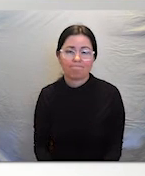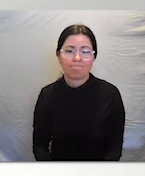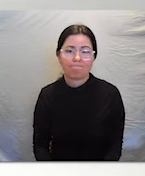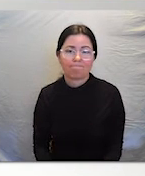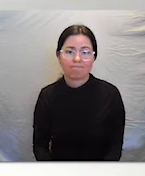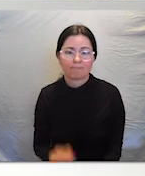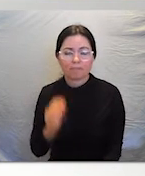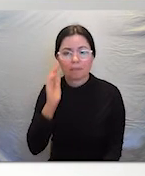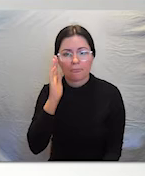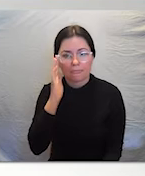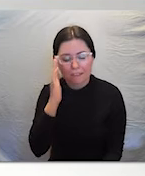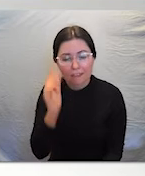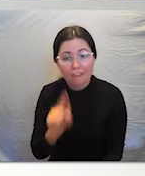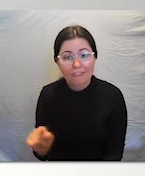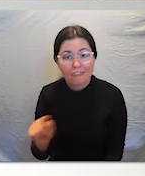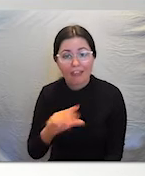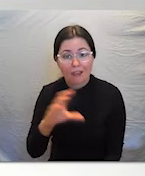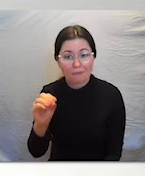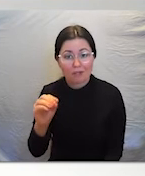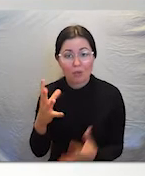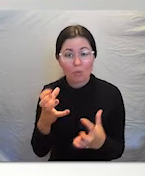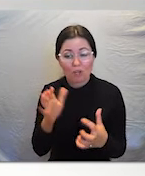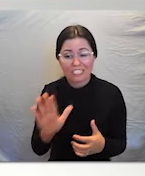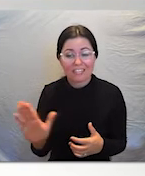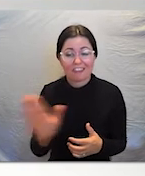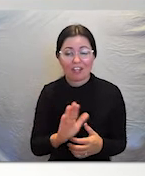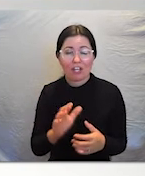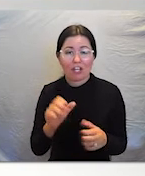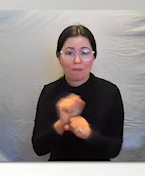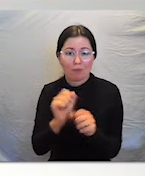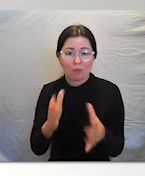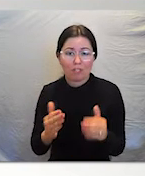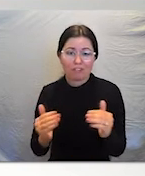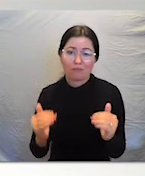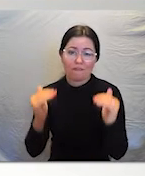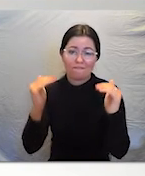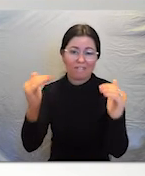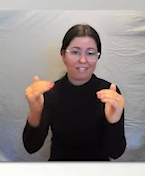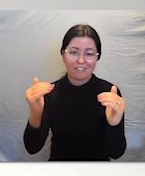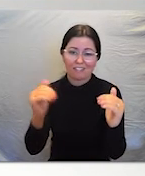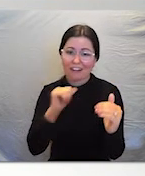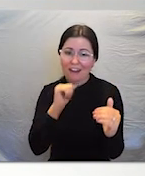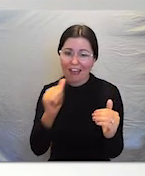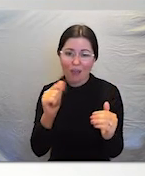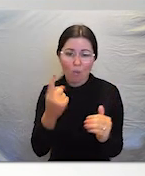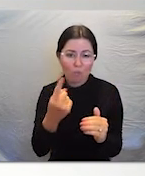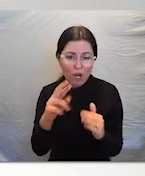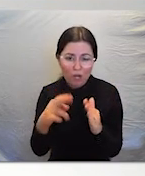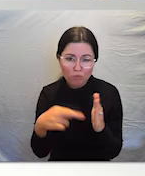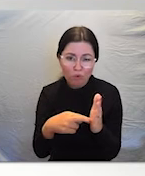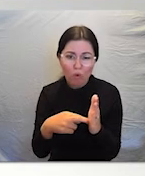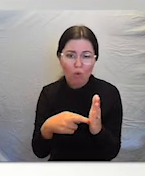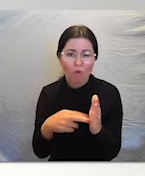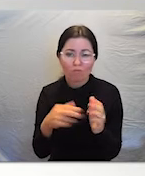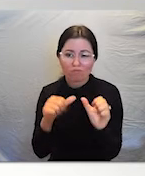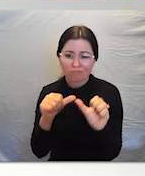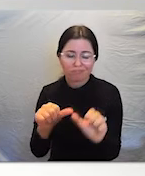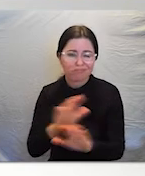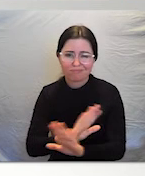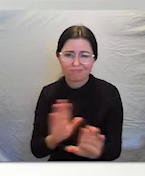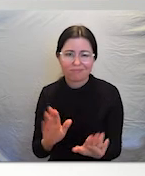want their employees to advance and not just stay in one role throughout the agency. And that's what I